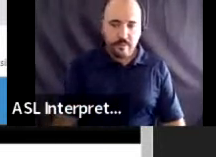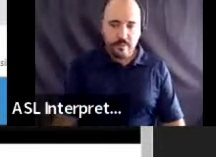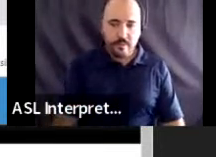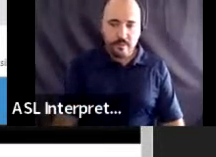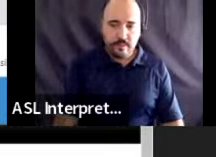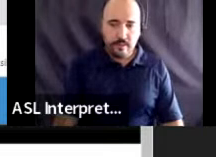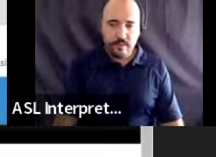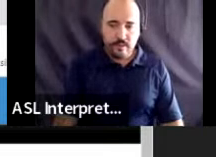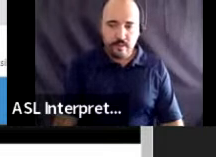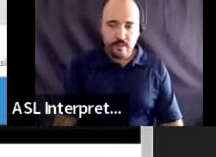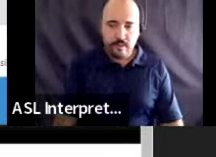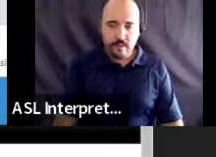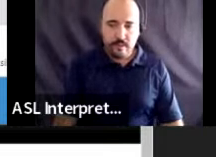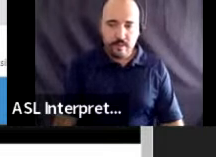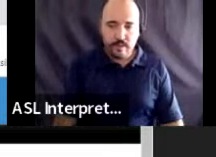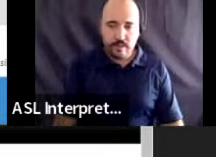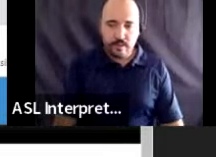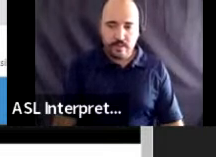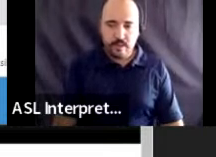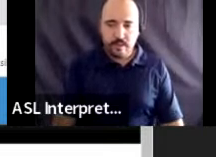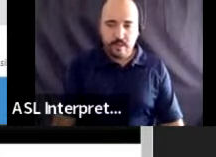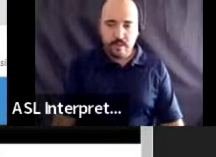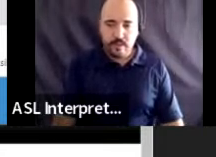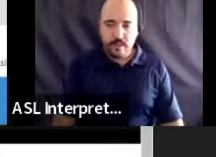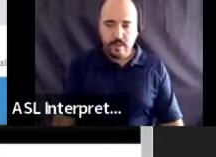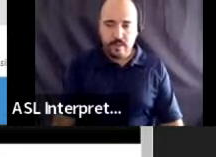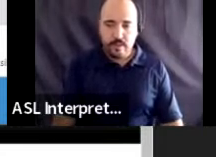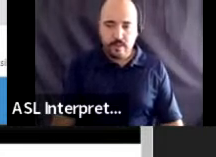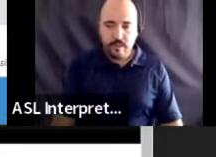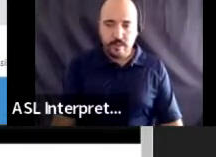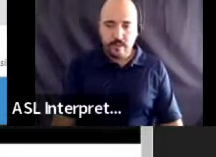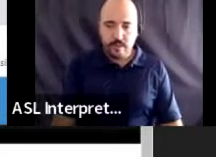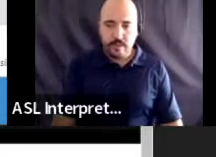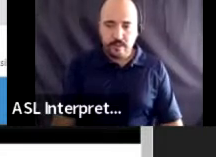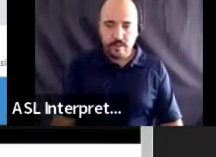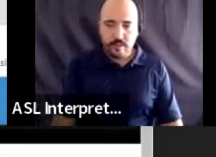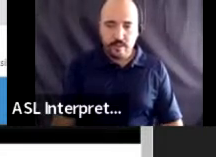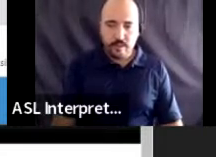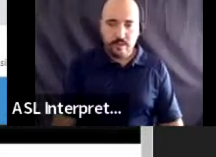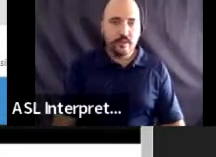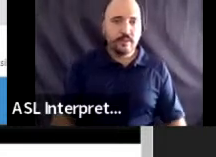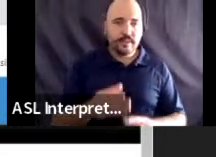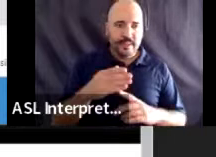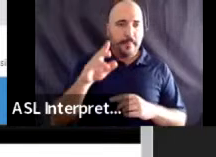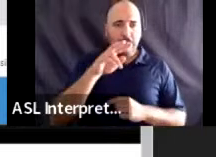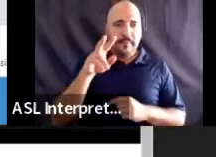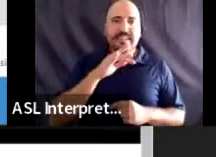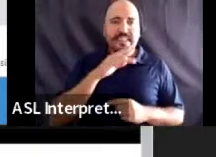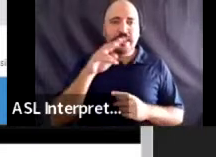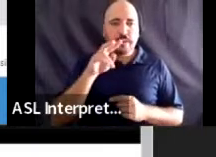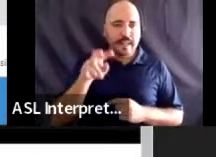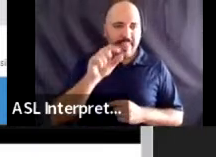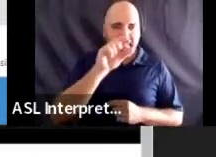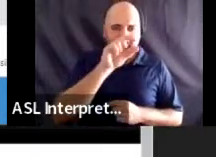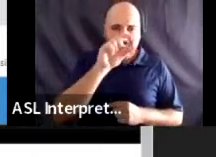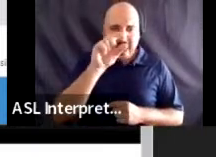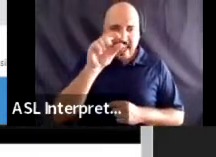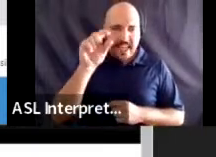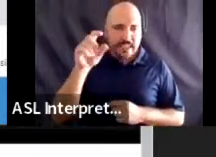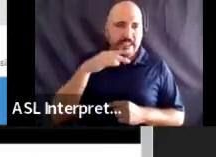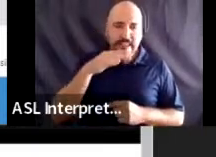are just some header navigation links. So we're just going to keep going until we get to the calendar. Search banner